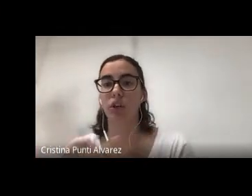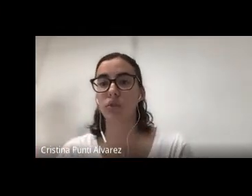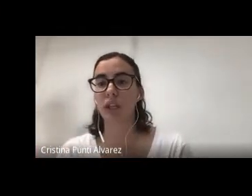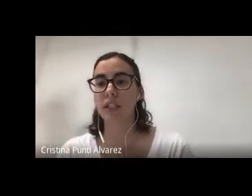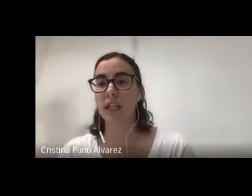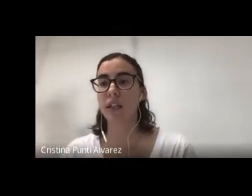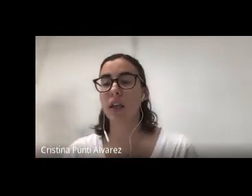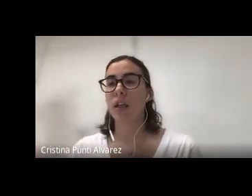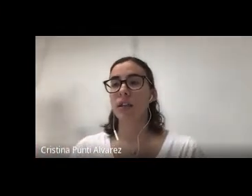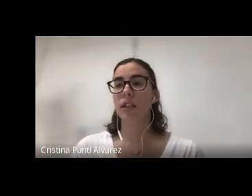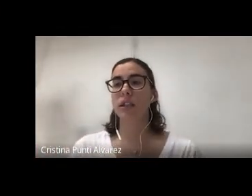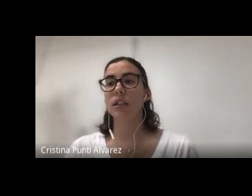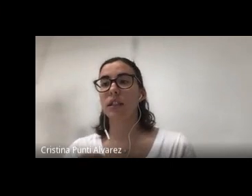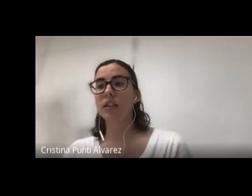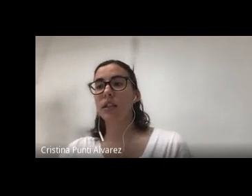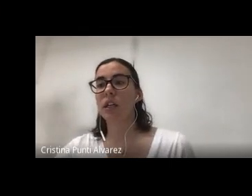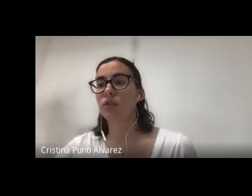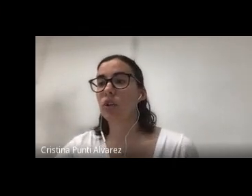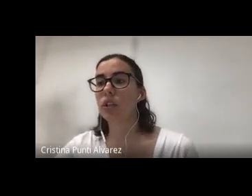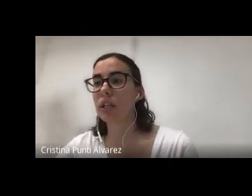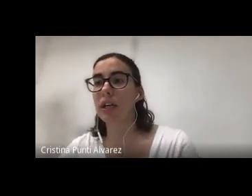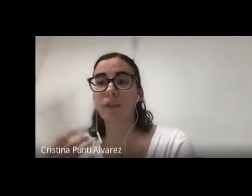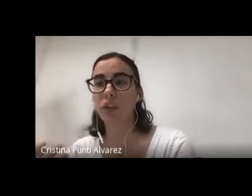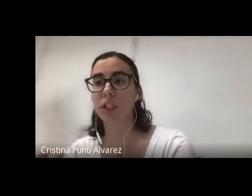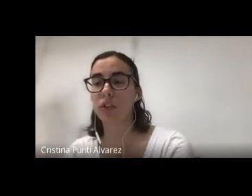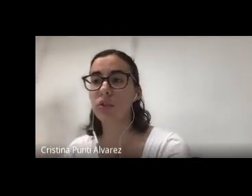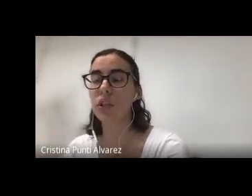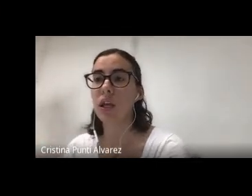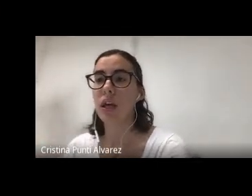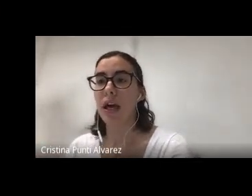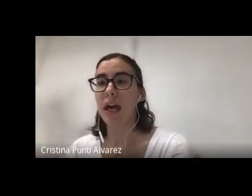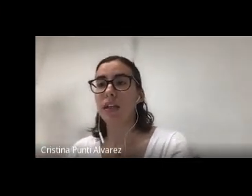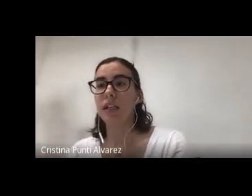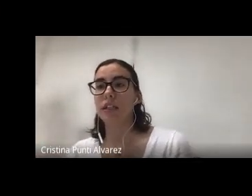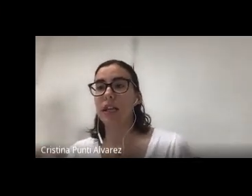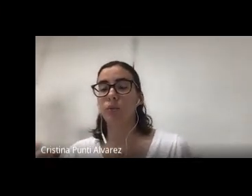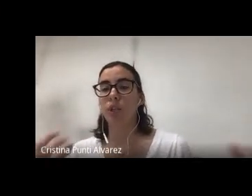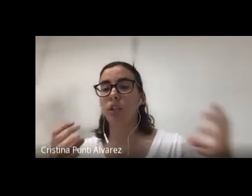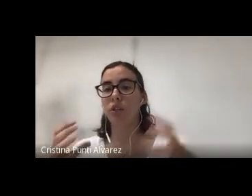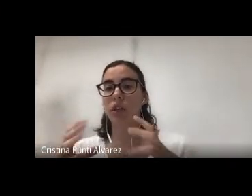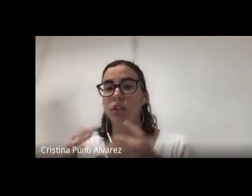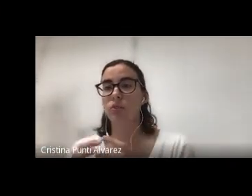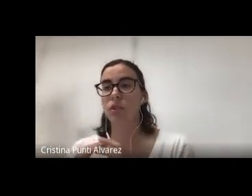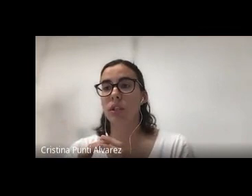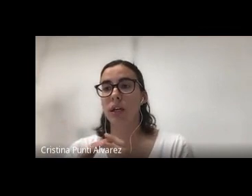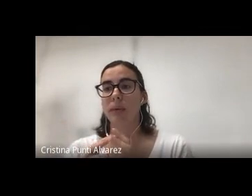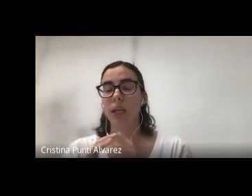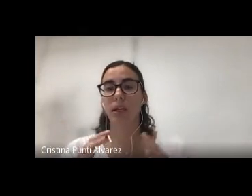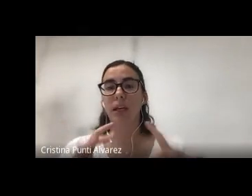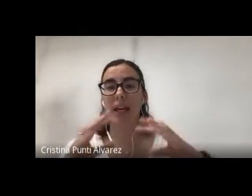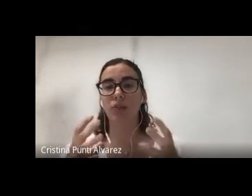the Oculus headset. In this case, the controllers have not been used. And instead, we only use